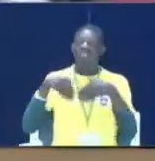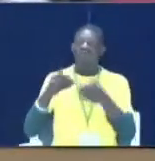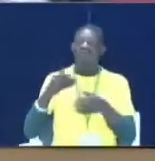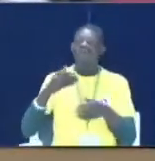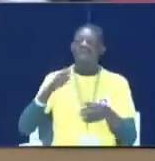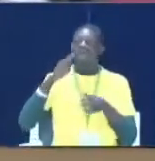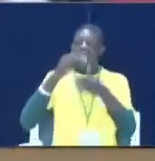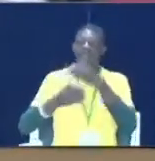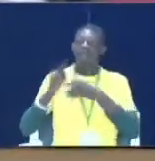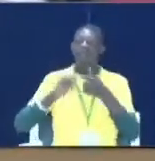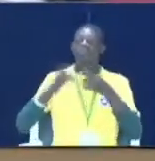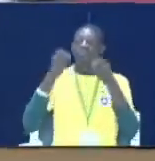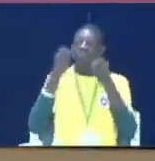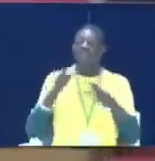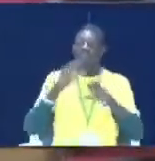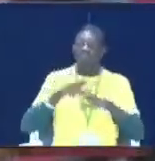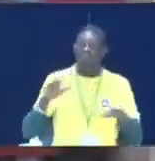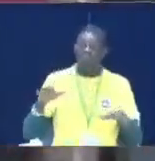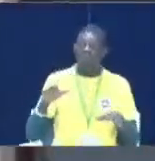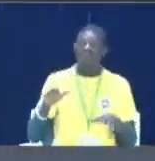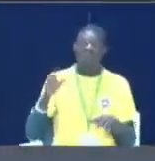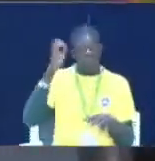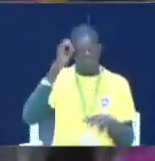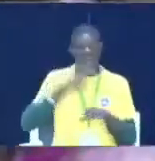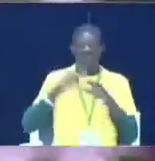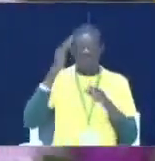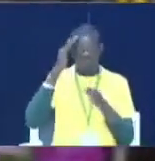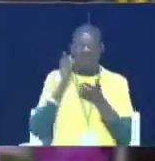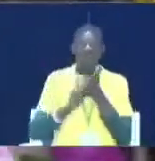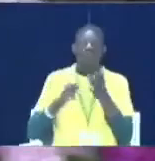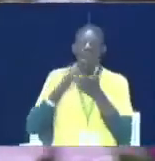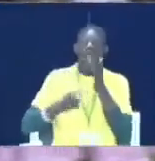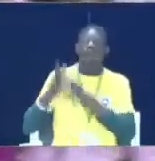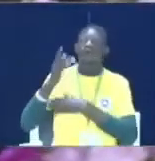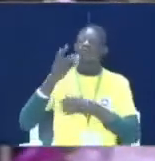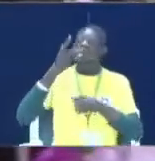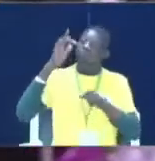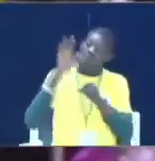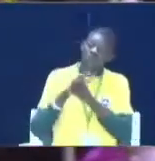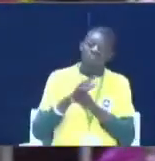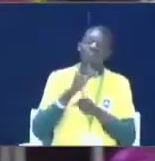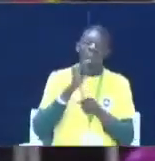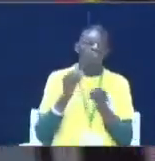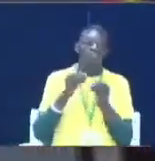many children. He didn't know that what God was promising him was more than